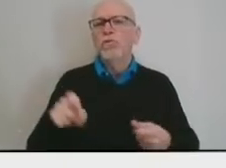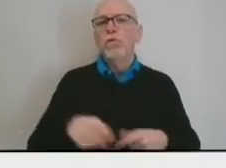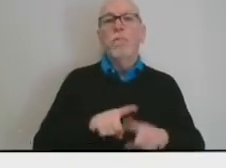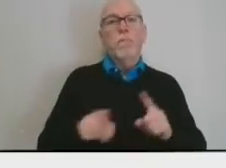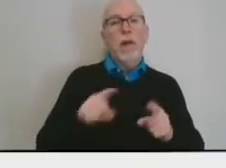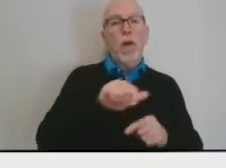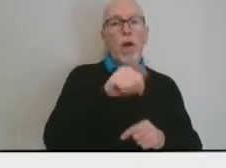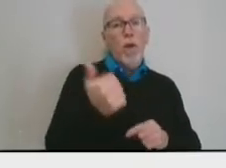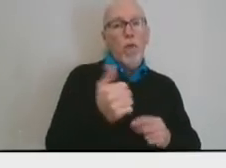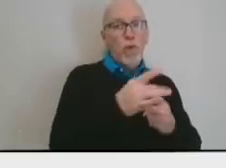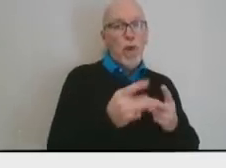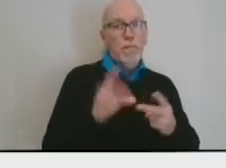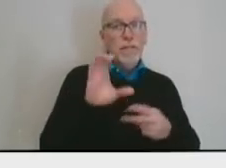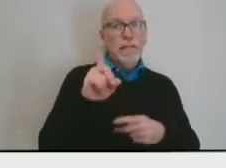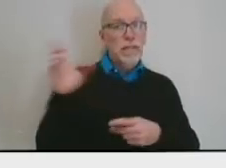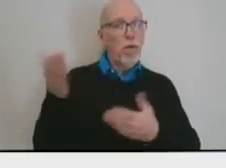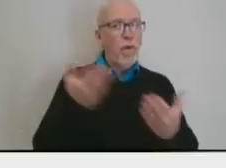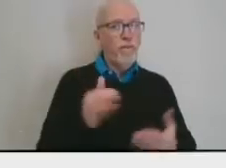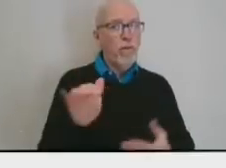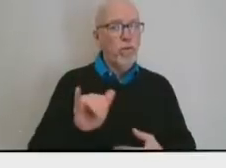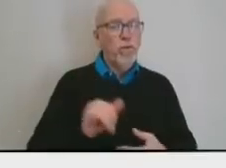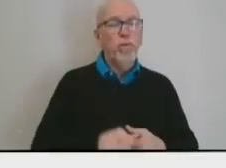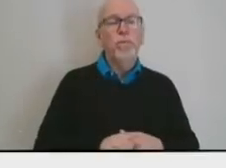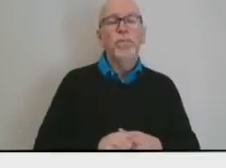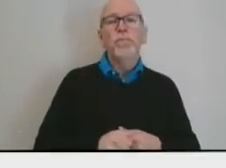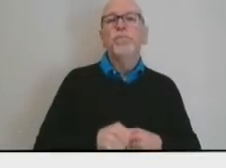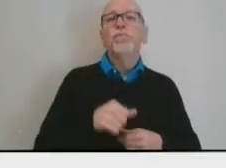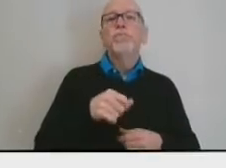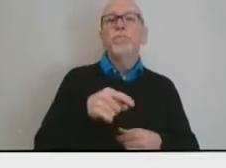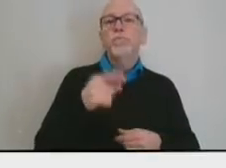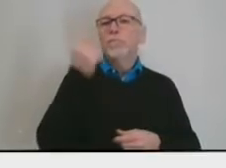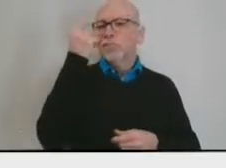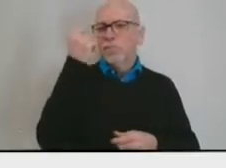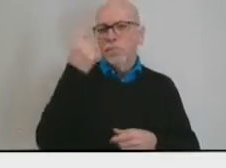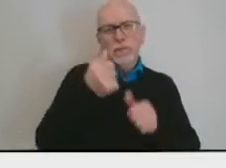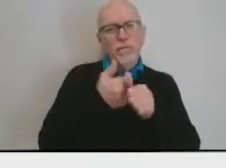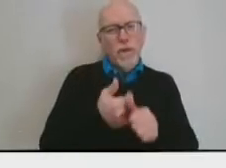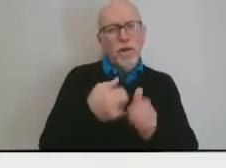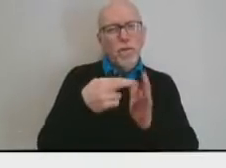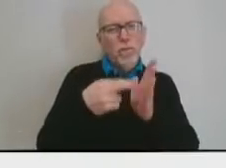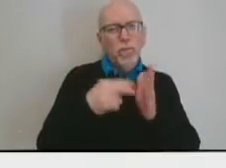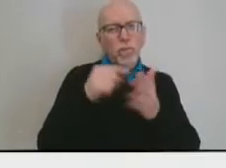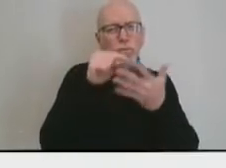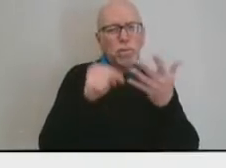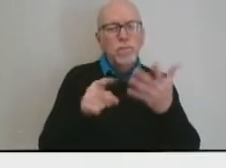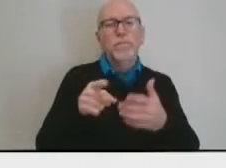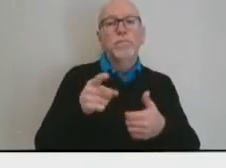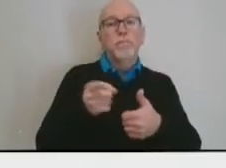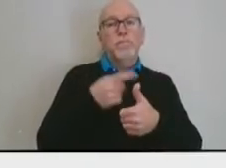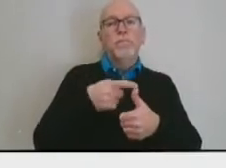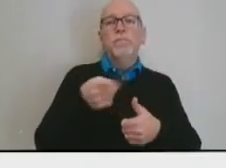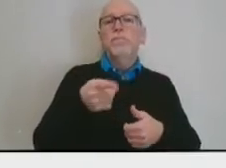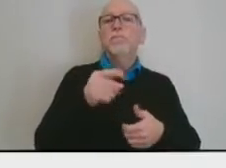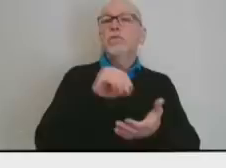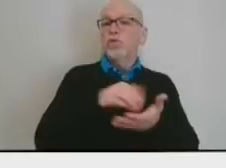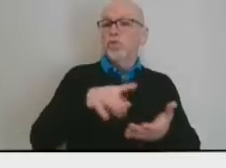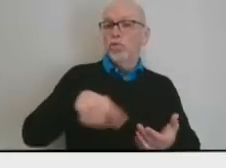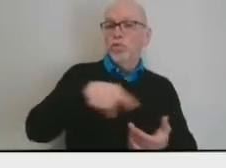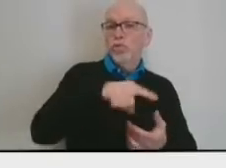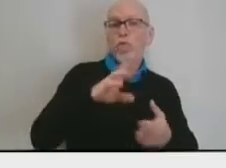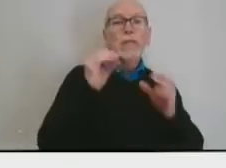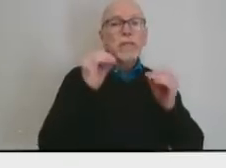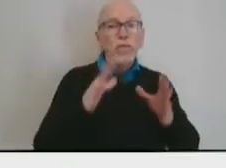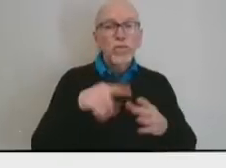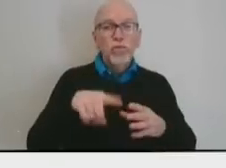options that the CDC has offered, provided certain conditions are met. The first is to allow students and teachers to